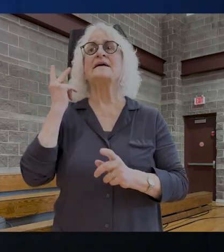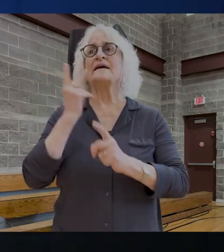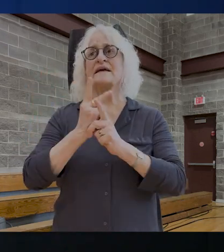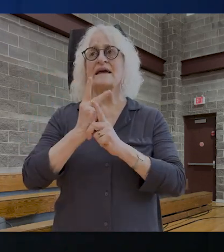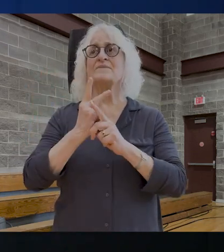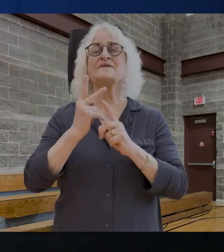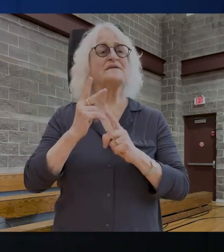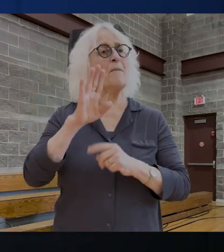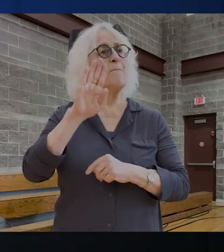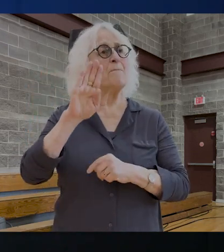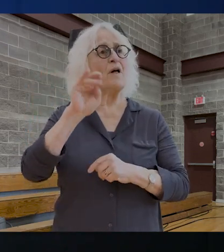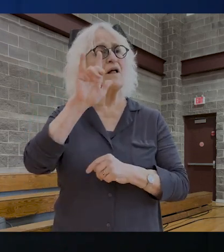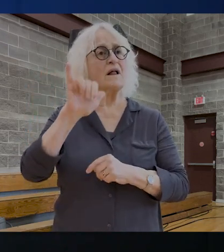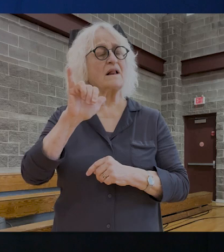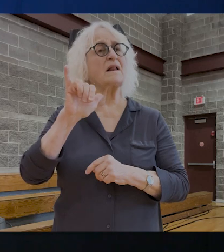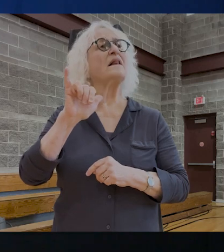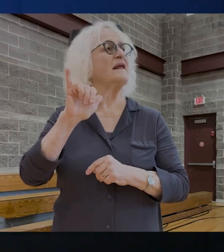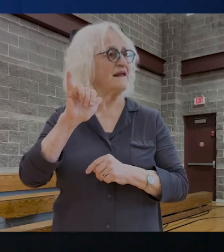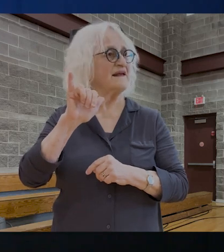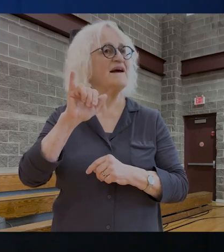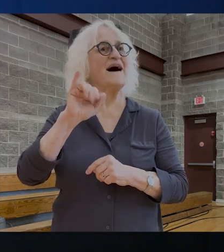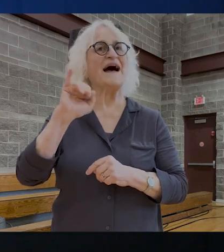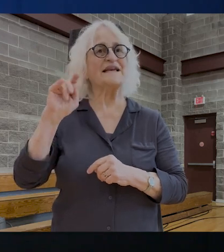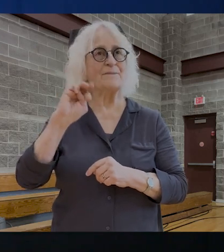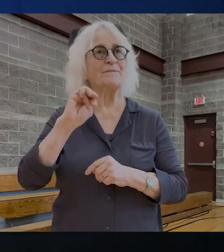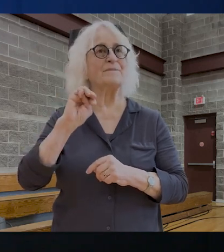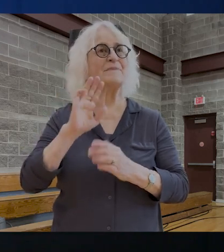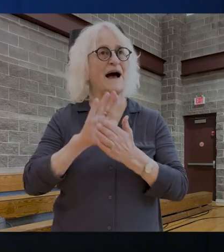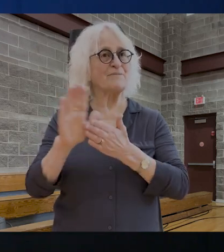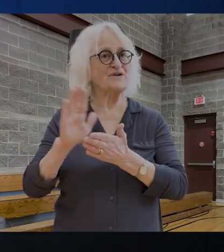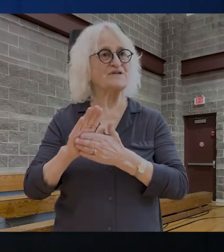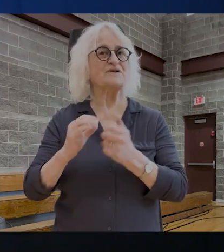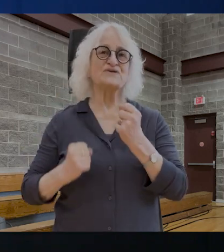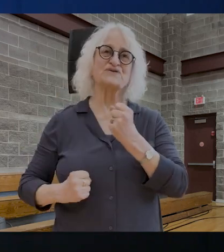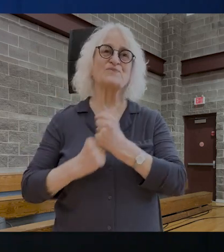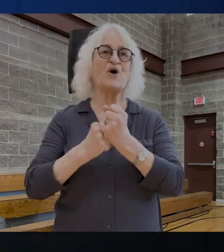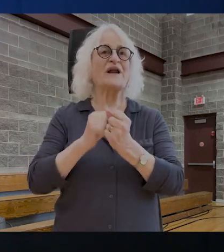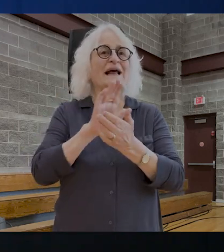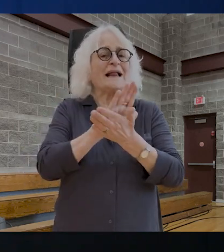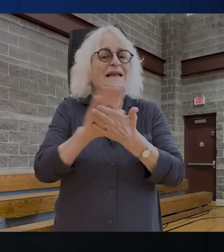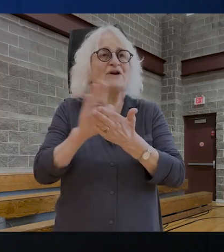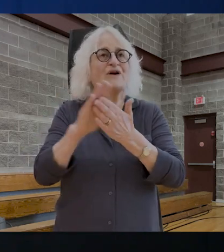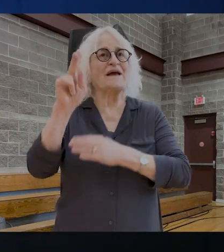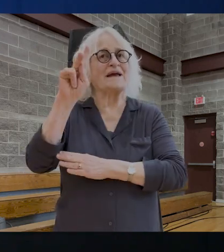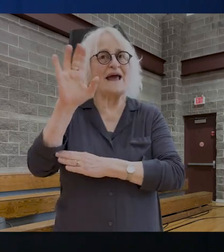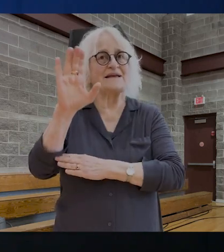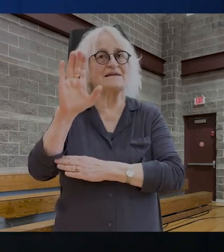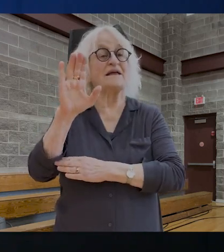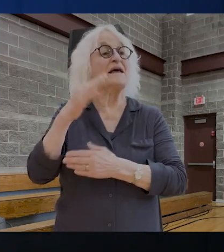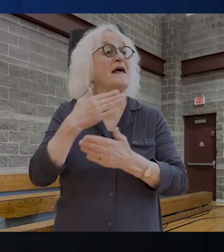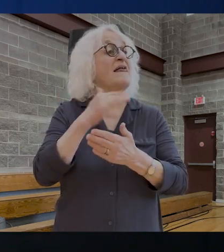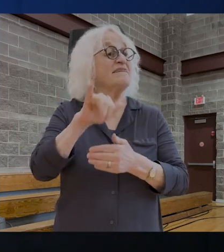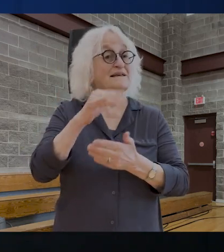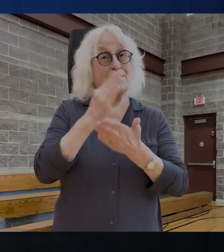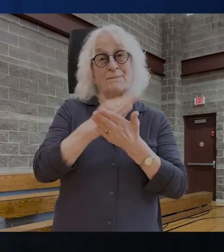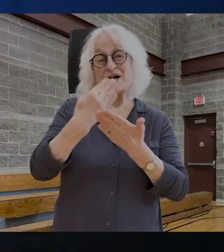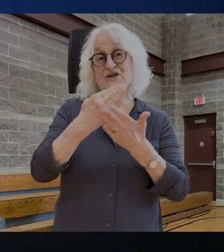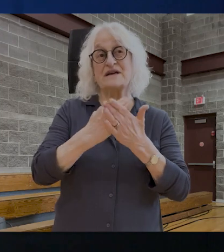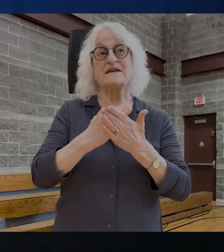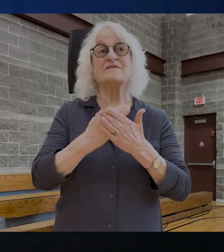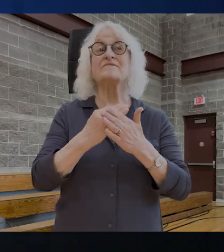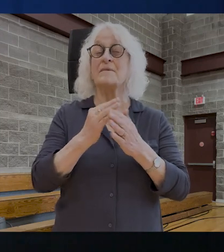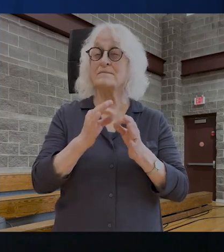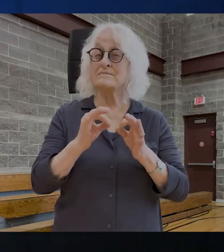expanded bulky item operations, supporting a cleaner Kansas City. This budget adds a dedicated team in the